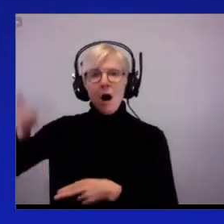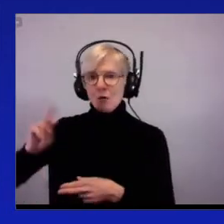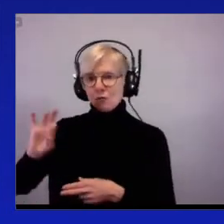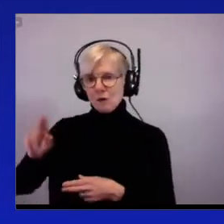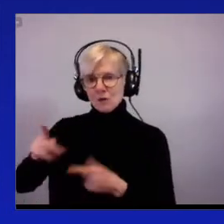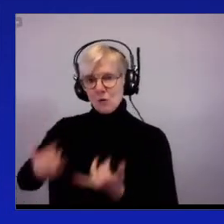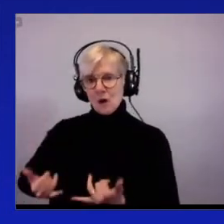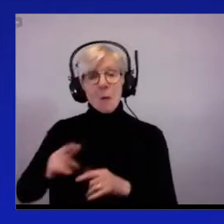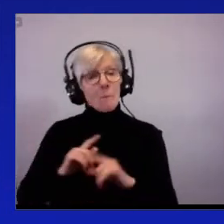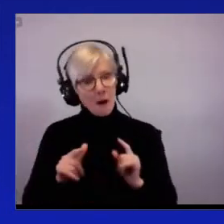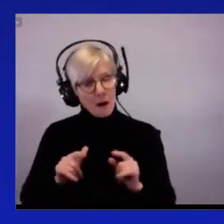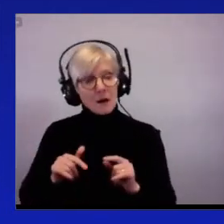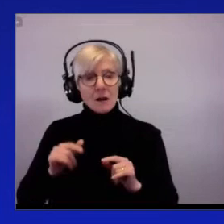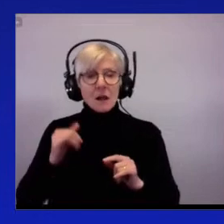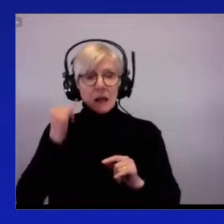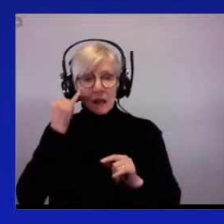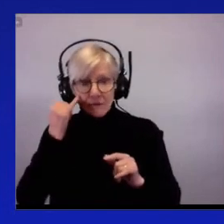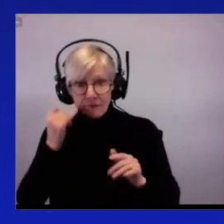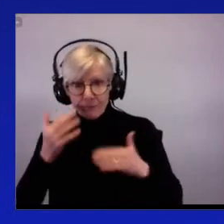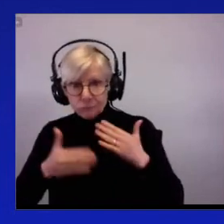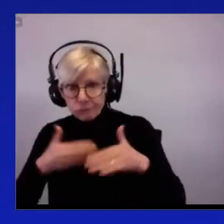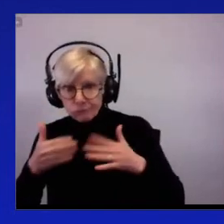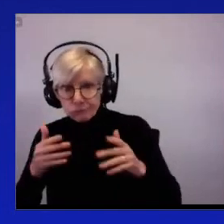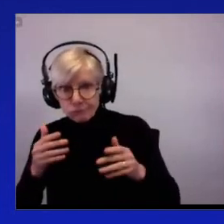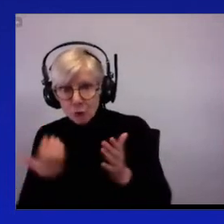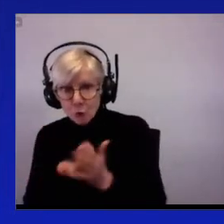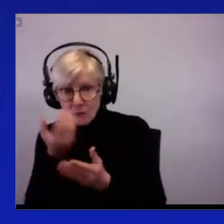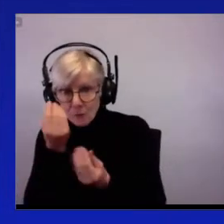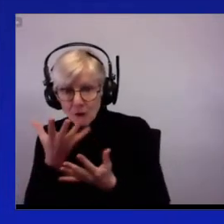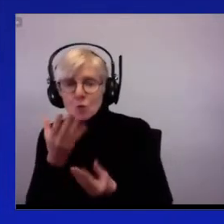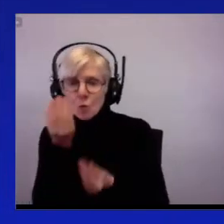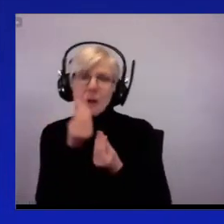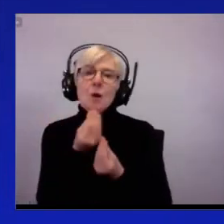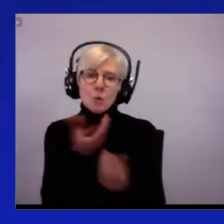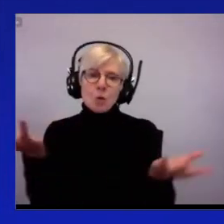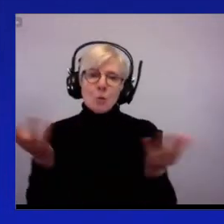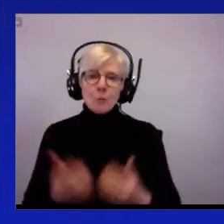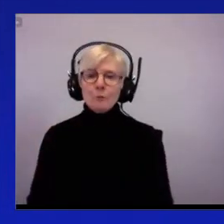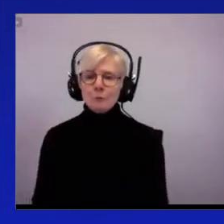we'll update you if the situation changes. Thank you very much.